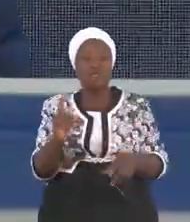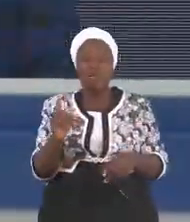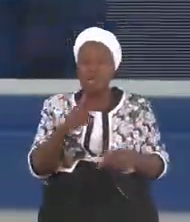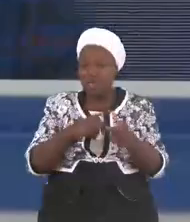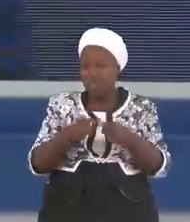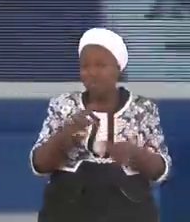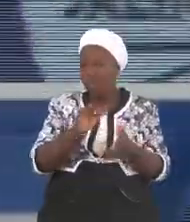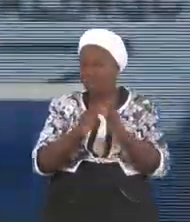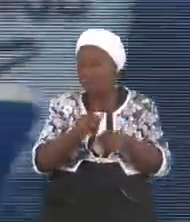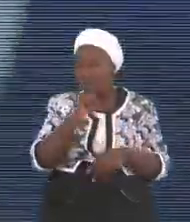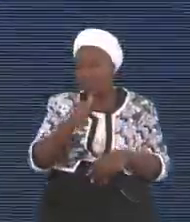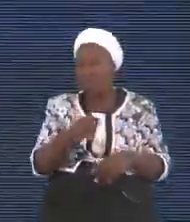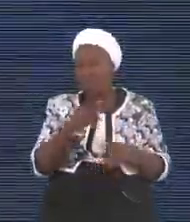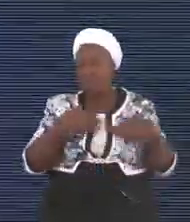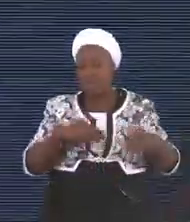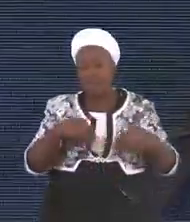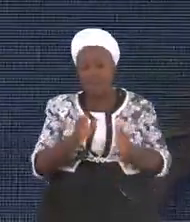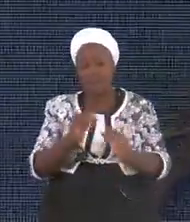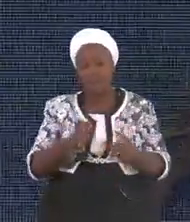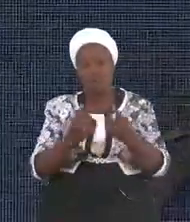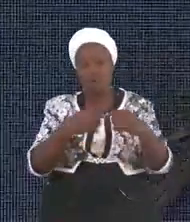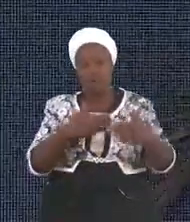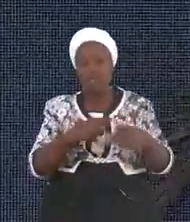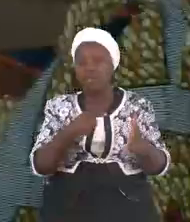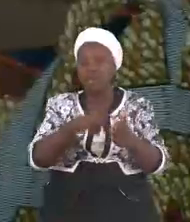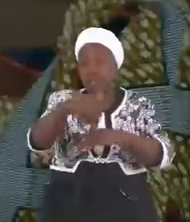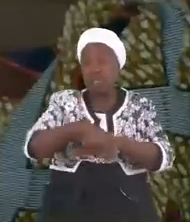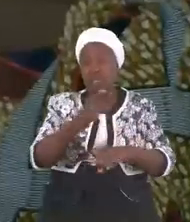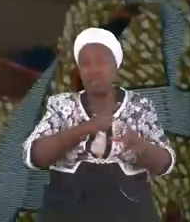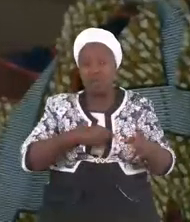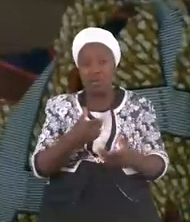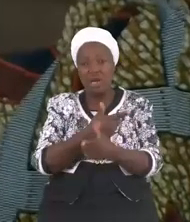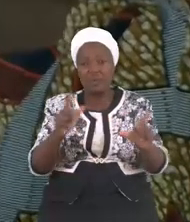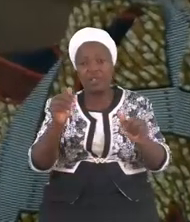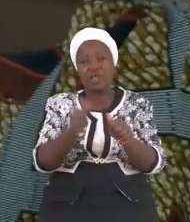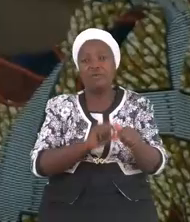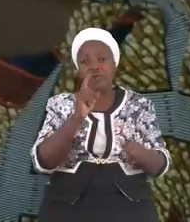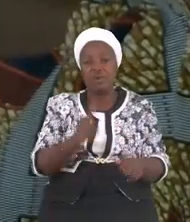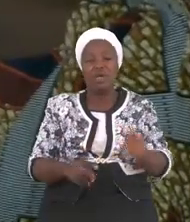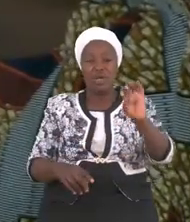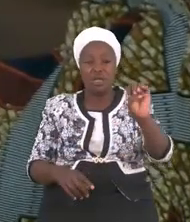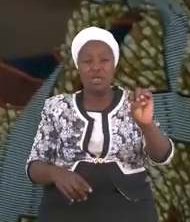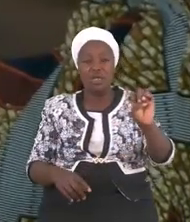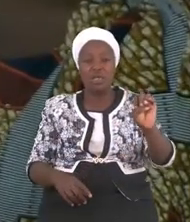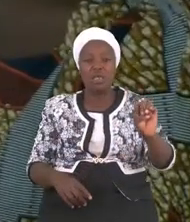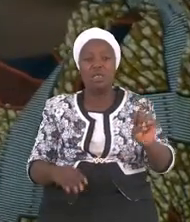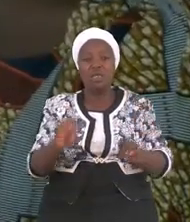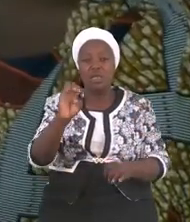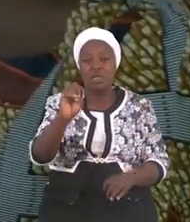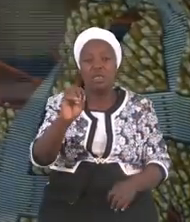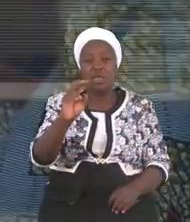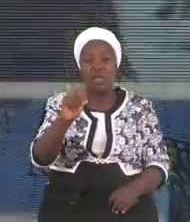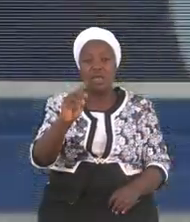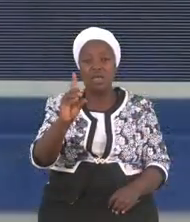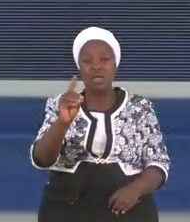near. Tonight, the Lord will liberate everyone. E, endangered